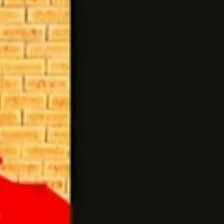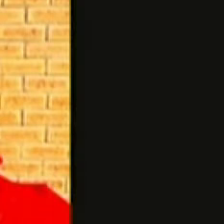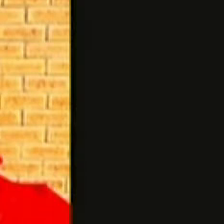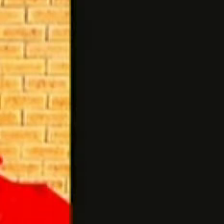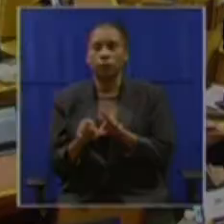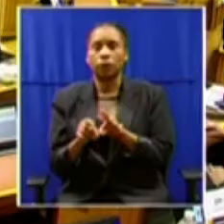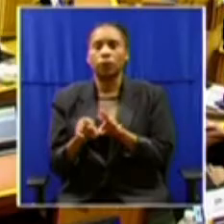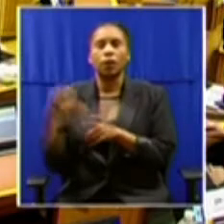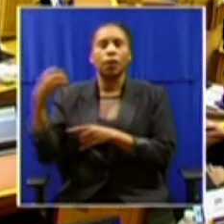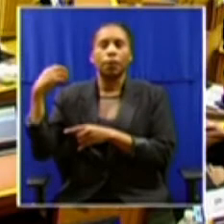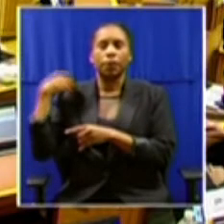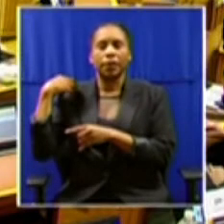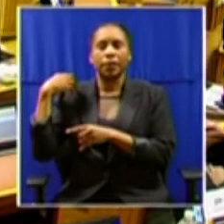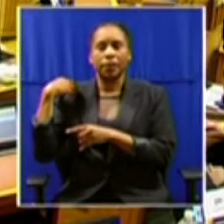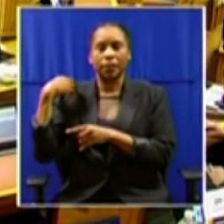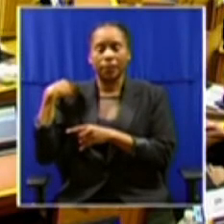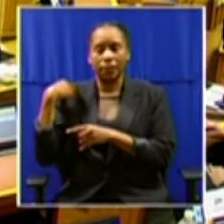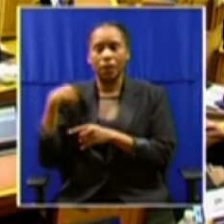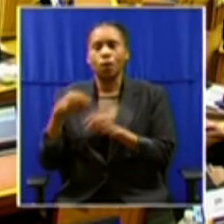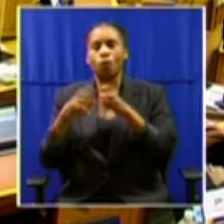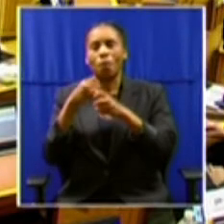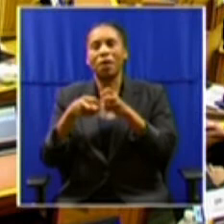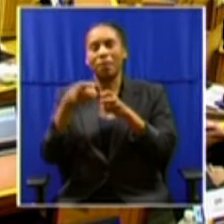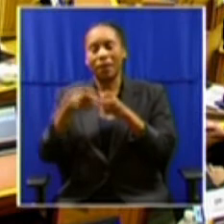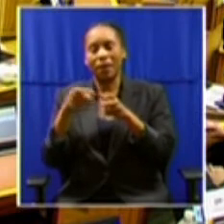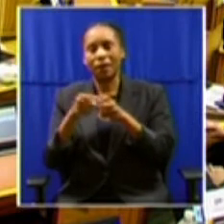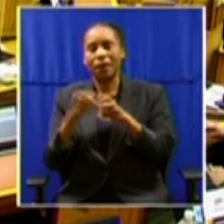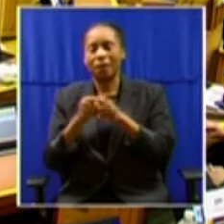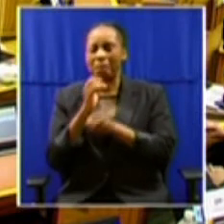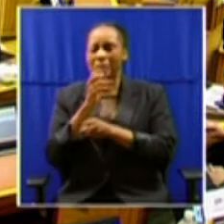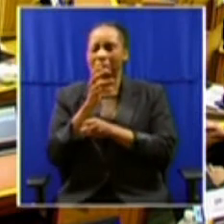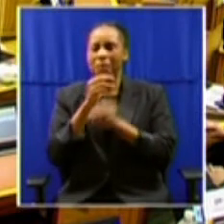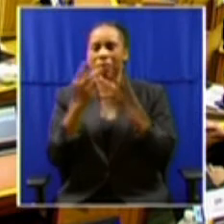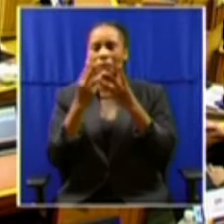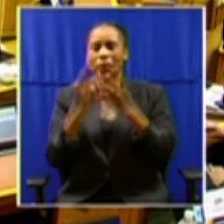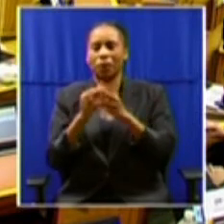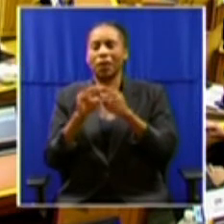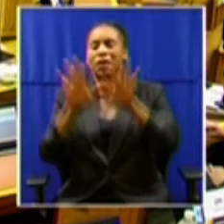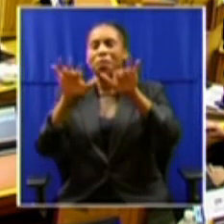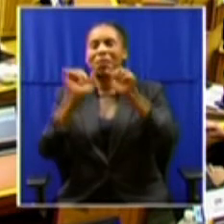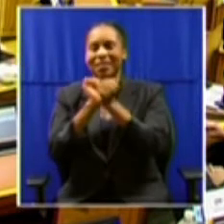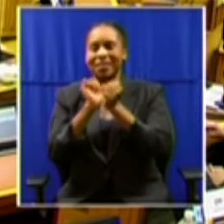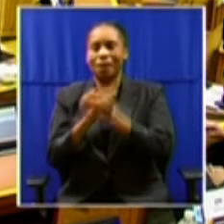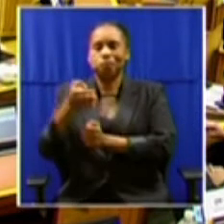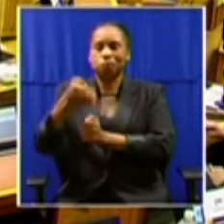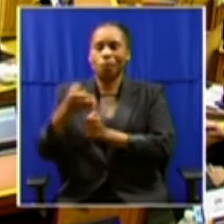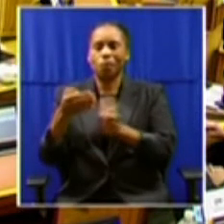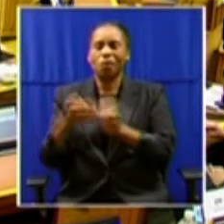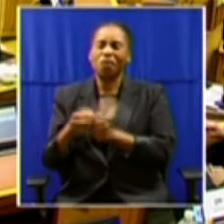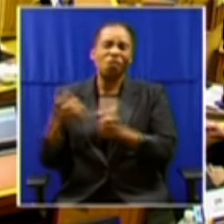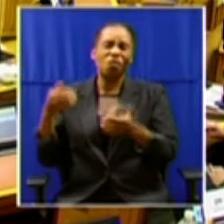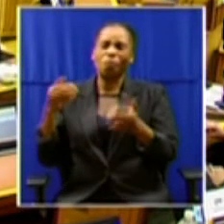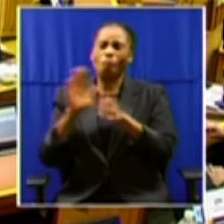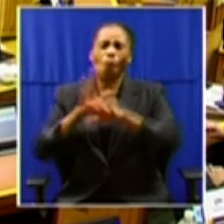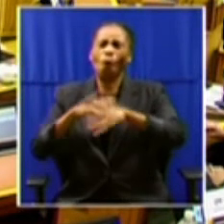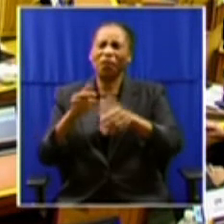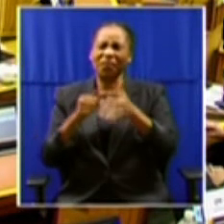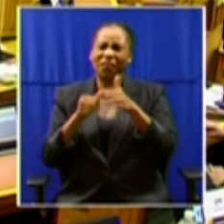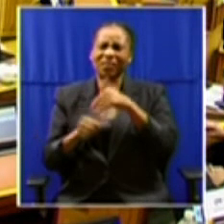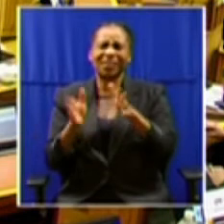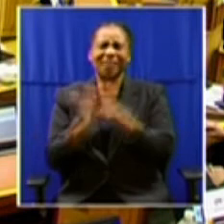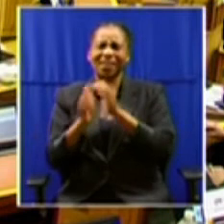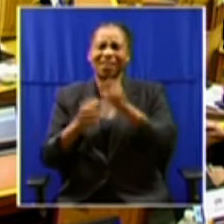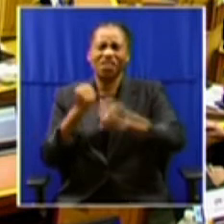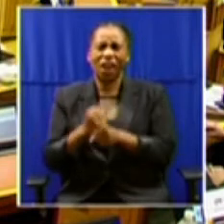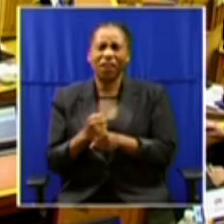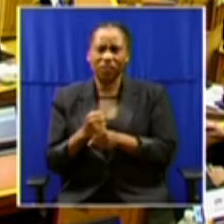Minister, the problem of overcrowding in prisons has been there for the past decade or more, and it is made worse by